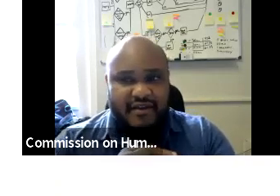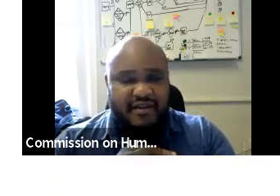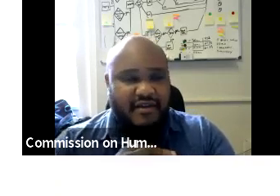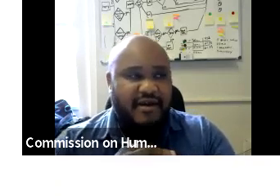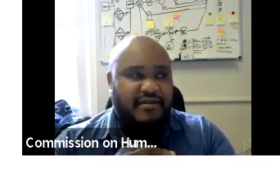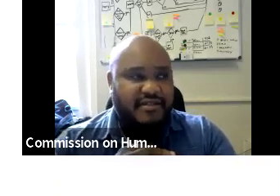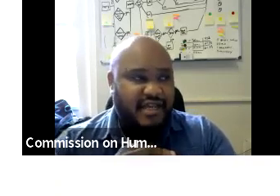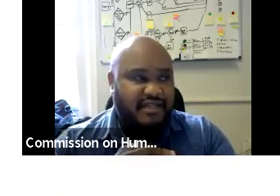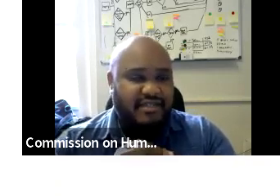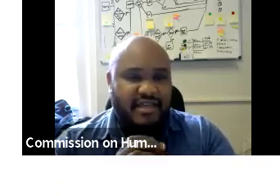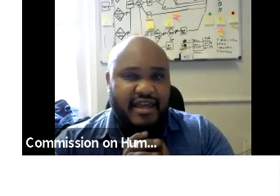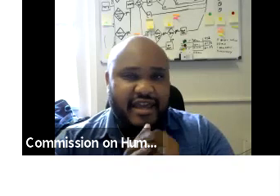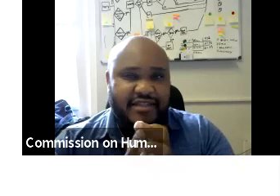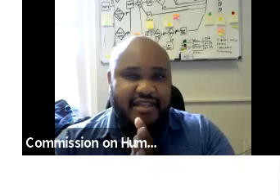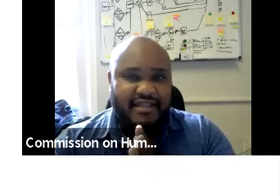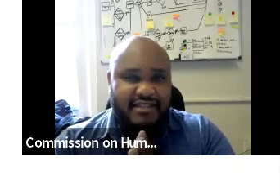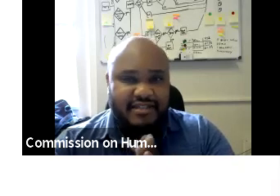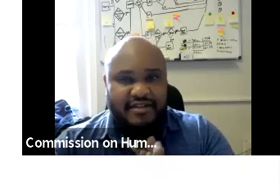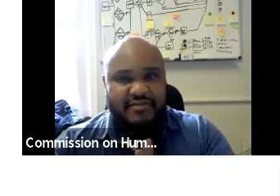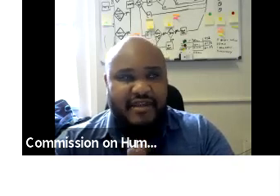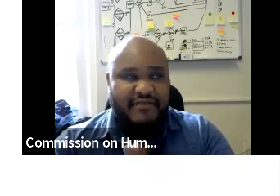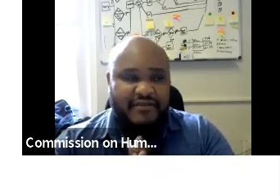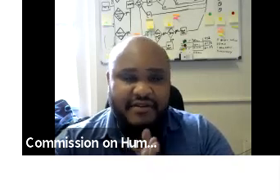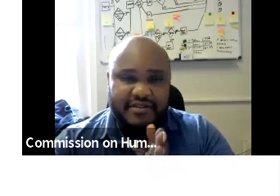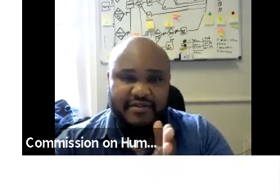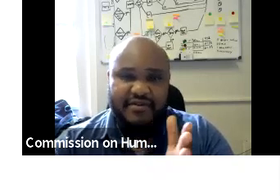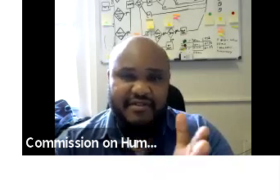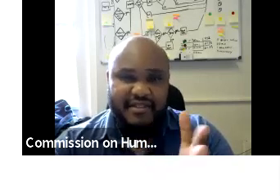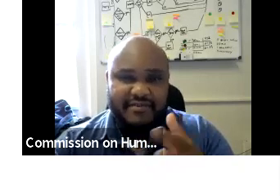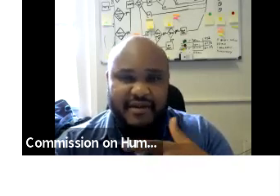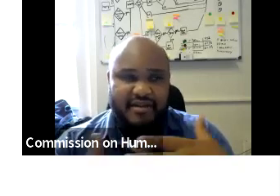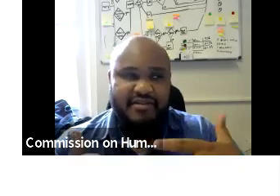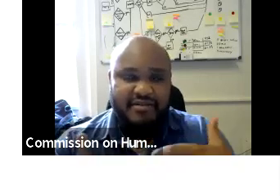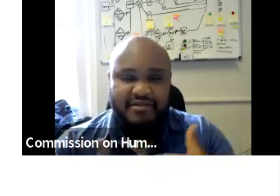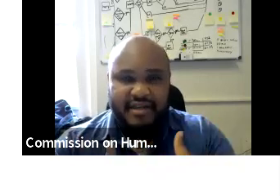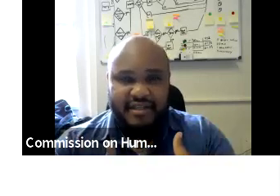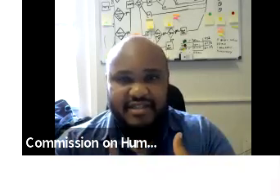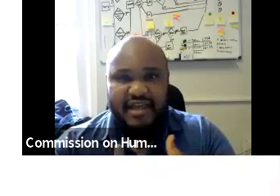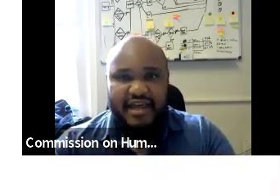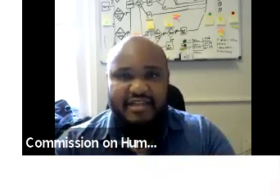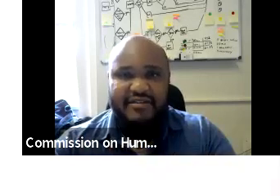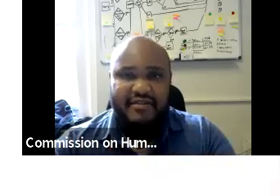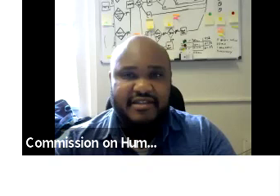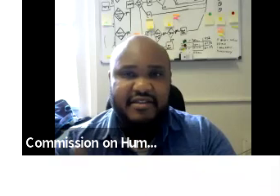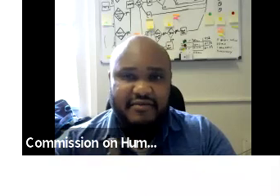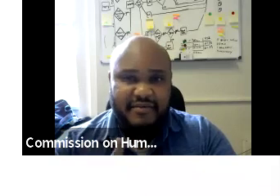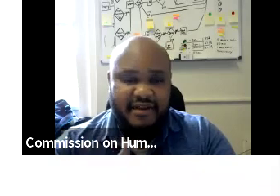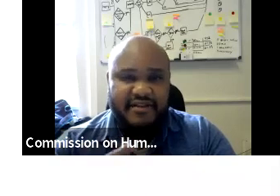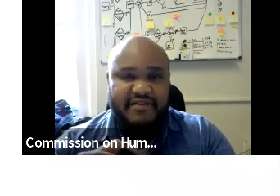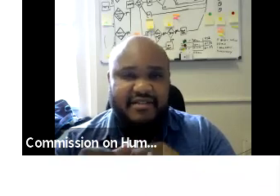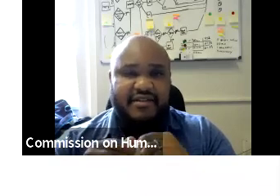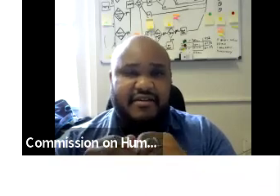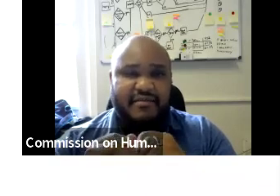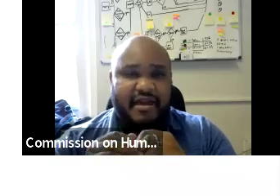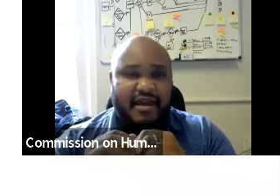off talking about sex. And sex is a term that refers to a person's biological traits as they relate to their